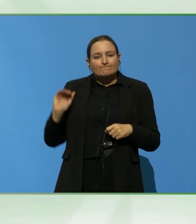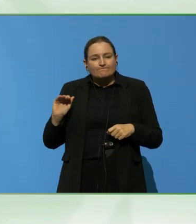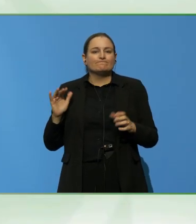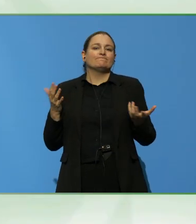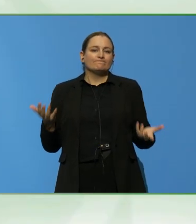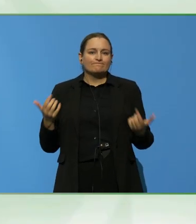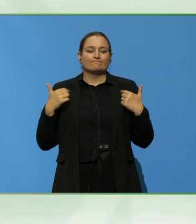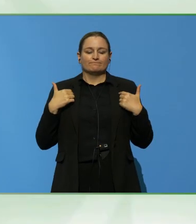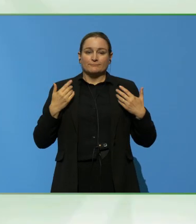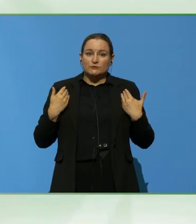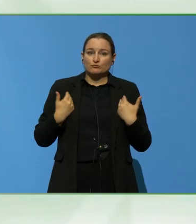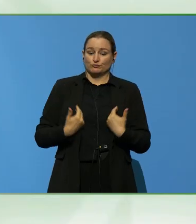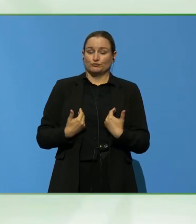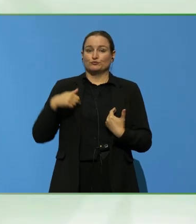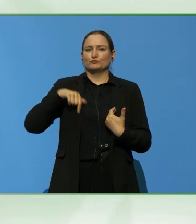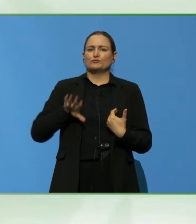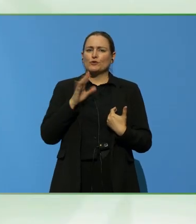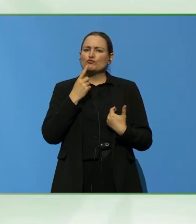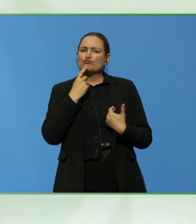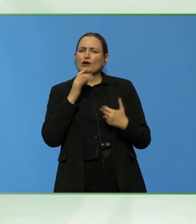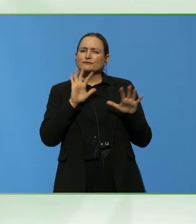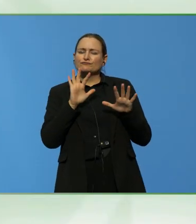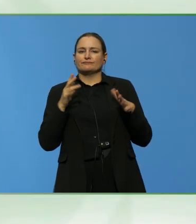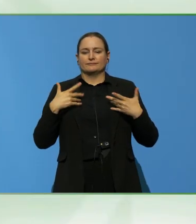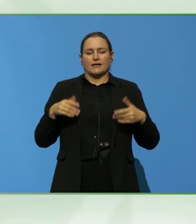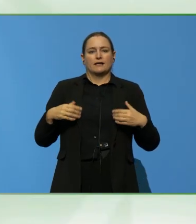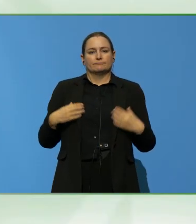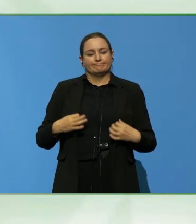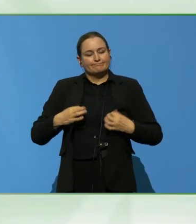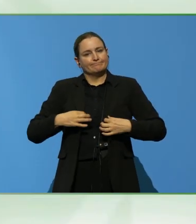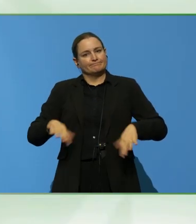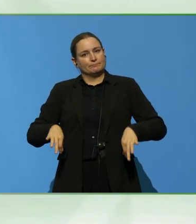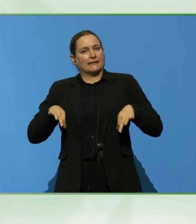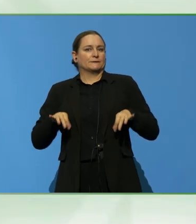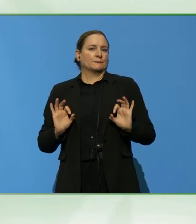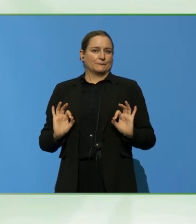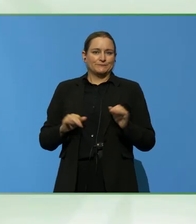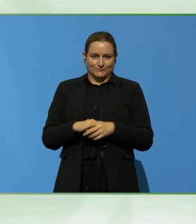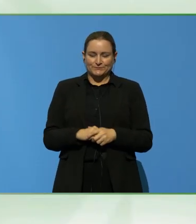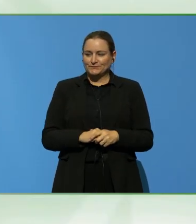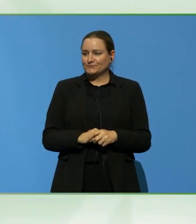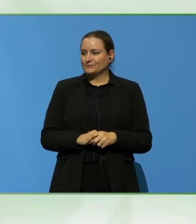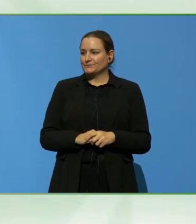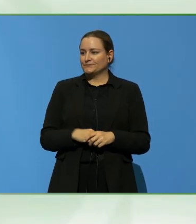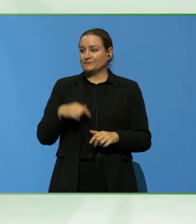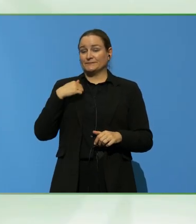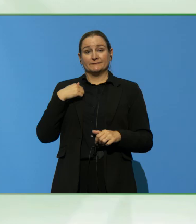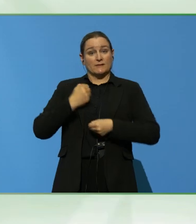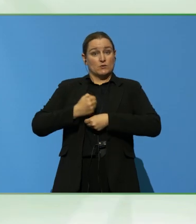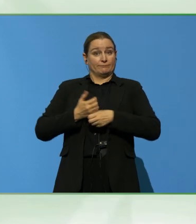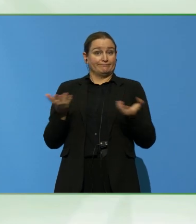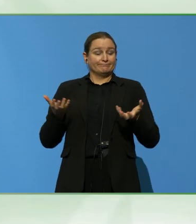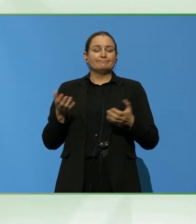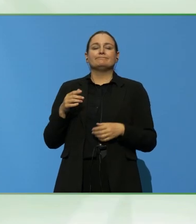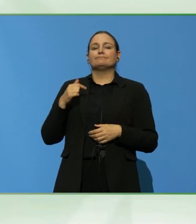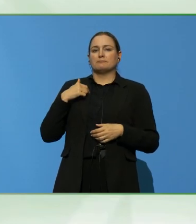wearing a burgundy jacket and trouser cord. So I'm based in the UK and work